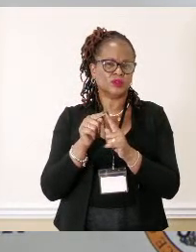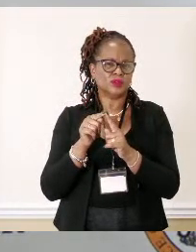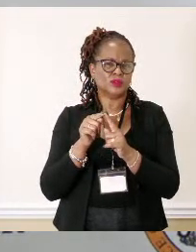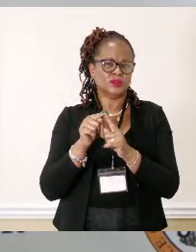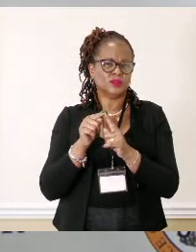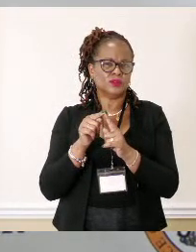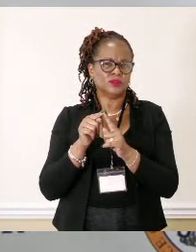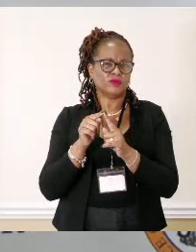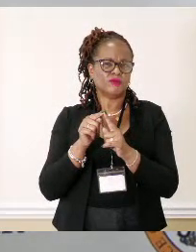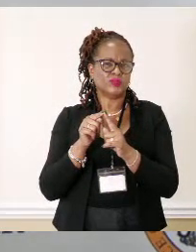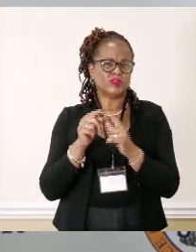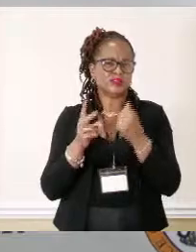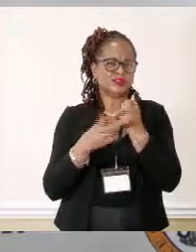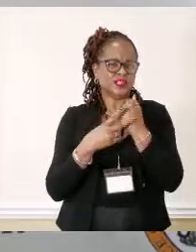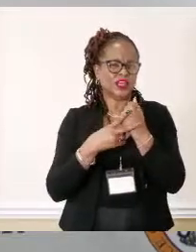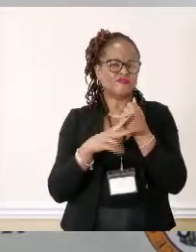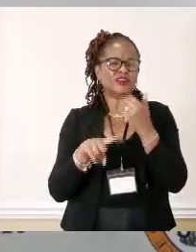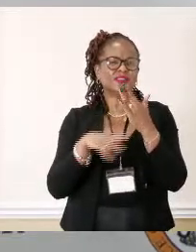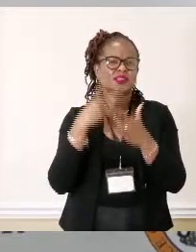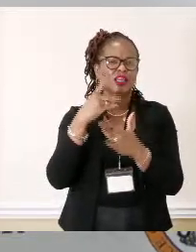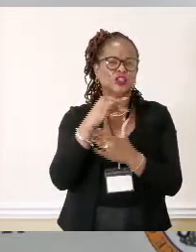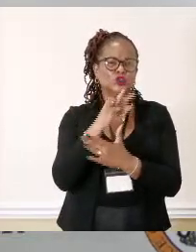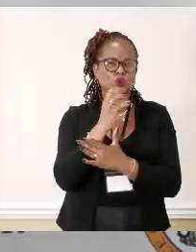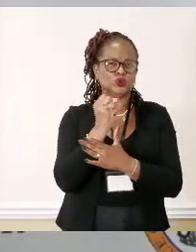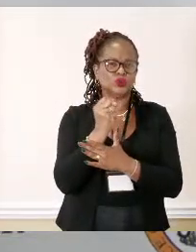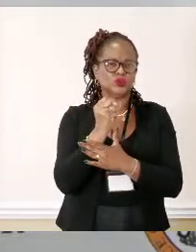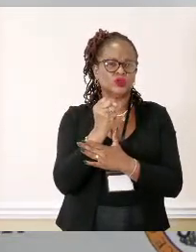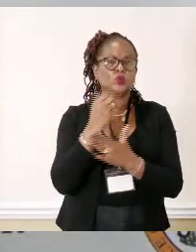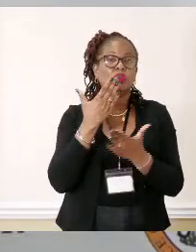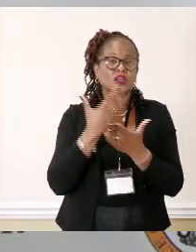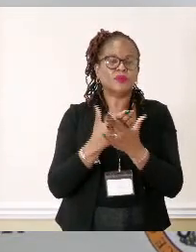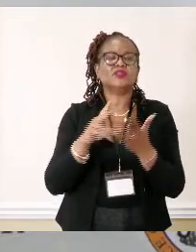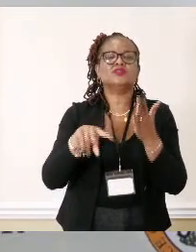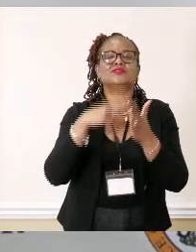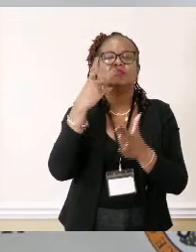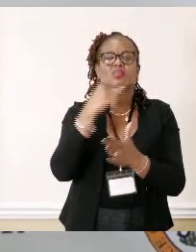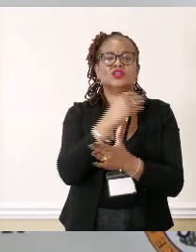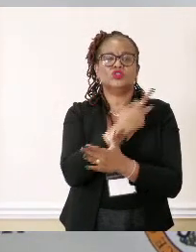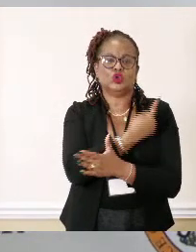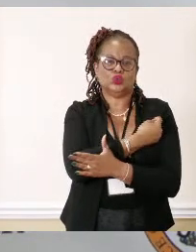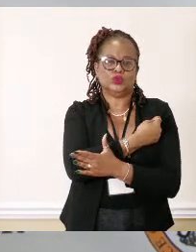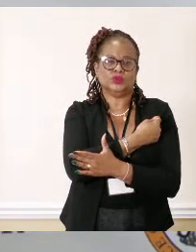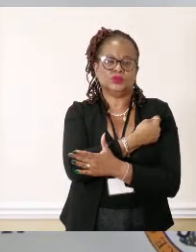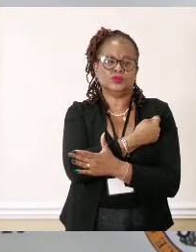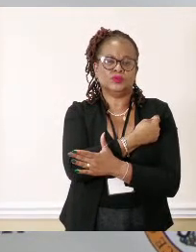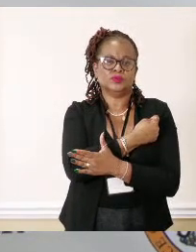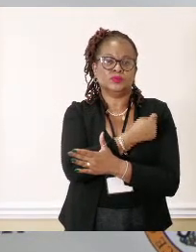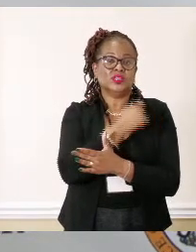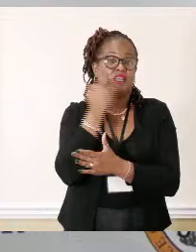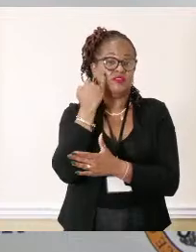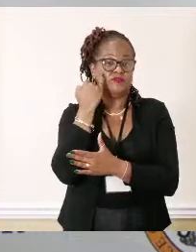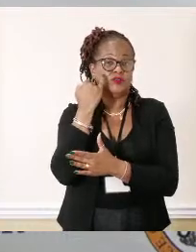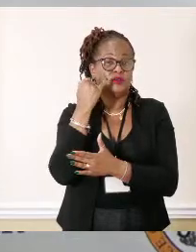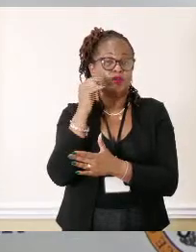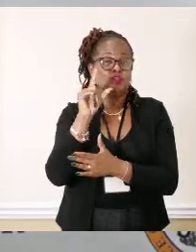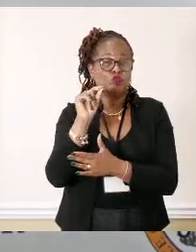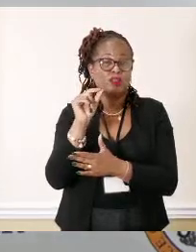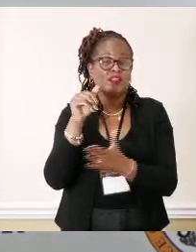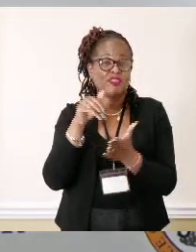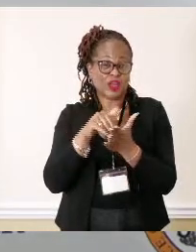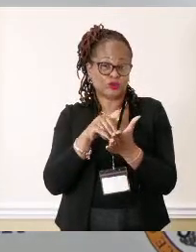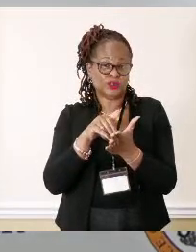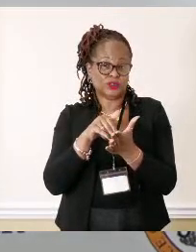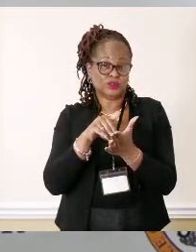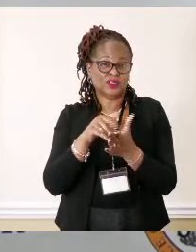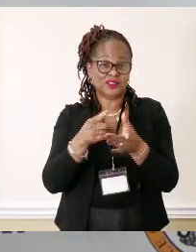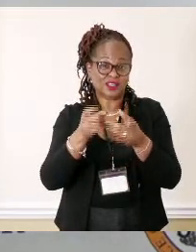first dose? Yeah, we are committed to the second dose. And if you recall, we had 20,000, that gift